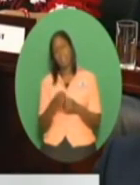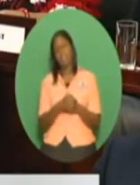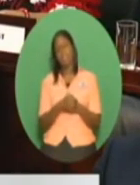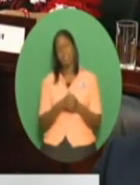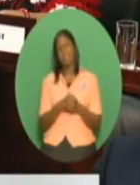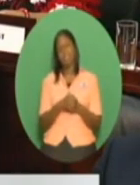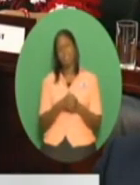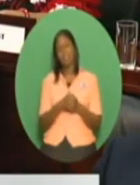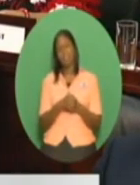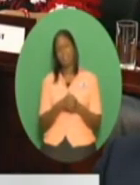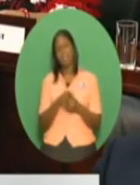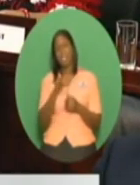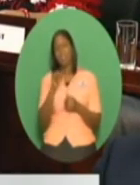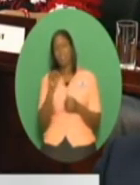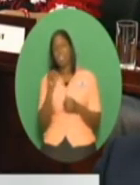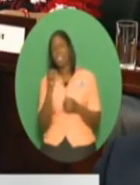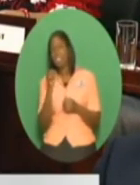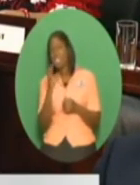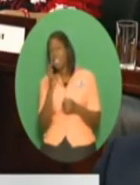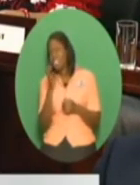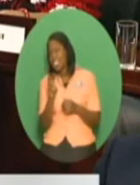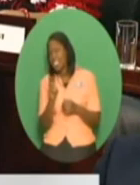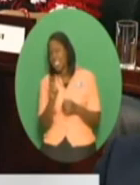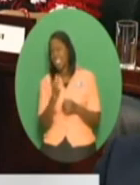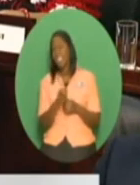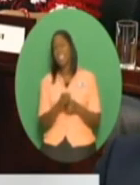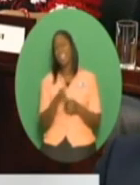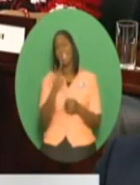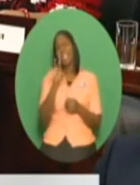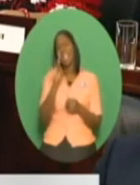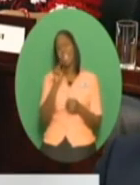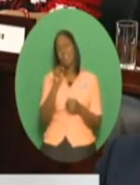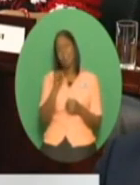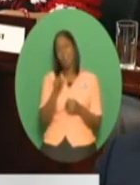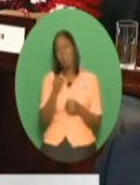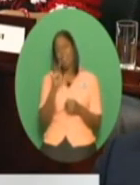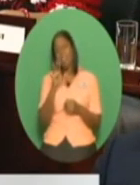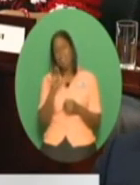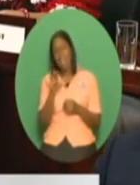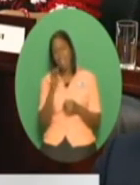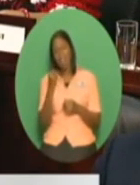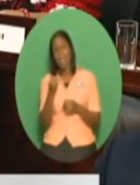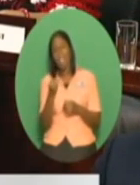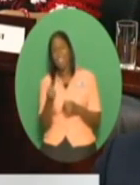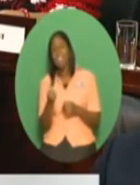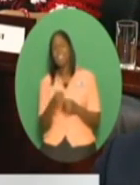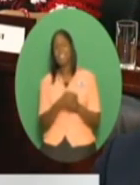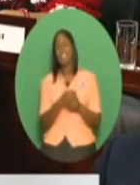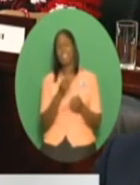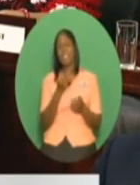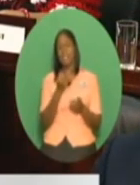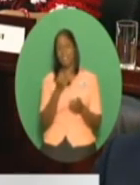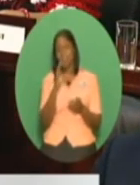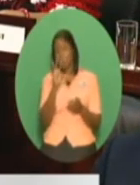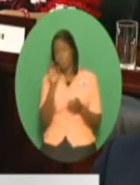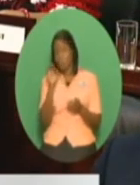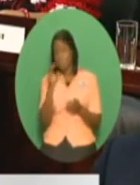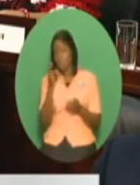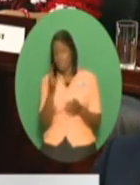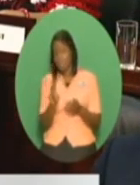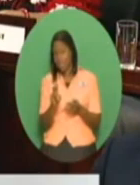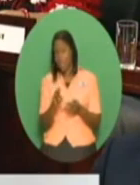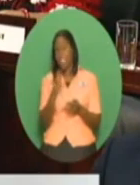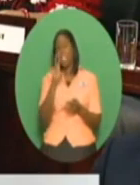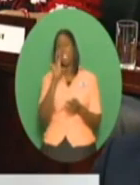For the fiscal year 2016, 8.563 million. And for fiscal 2017, 7.99